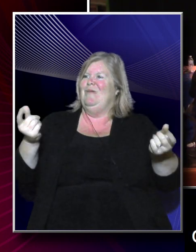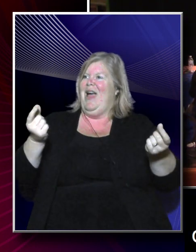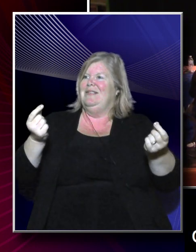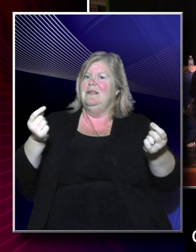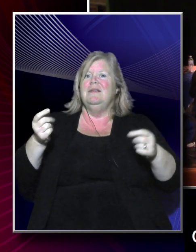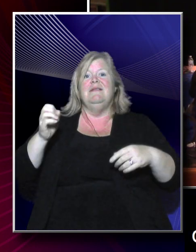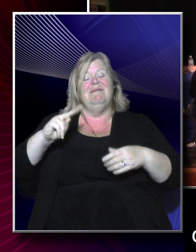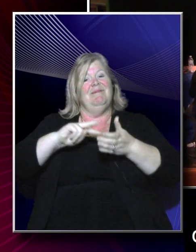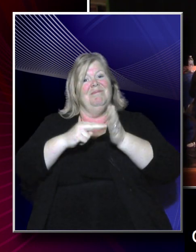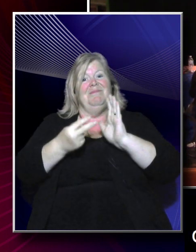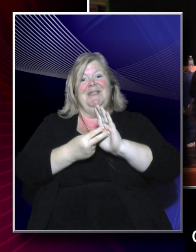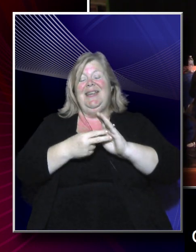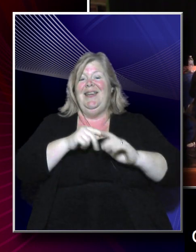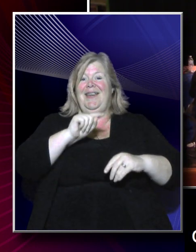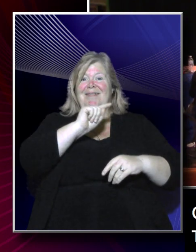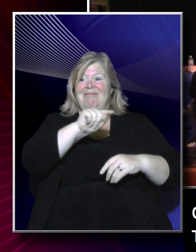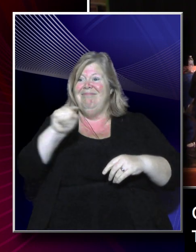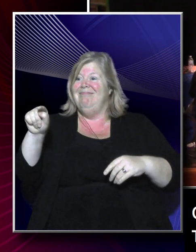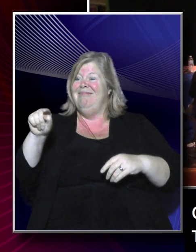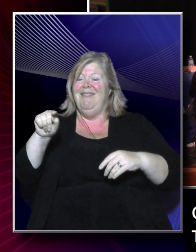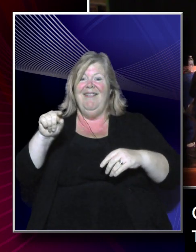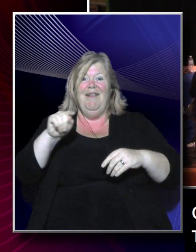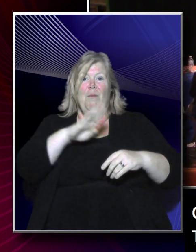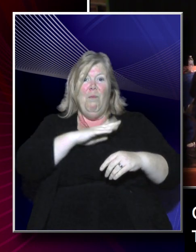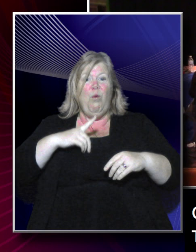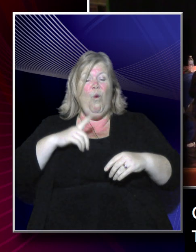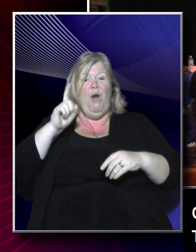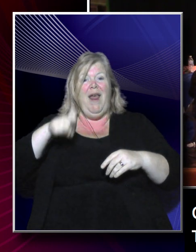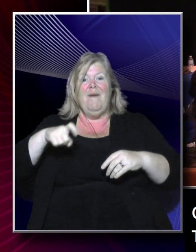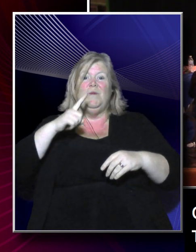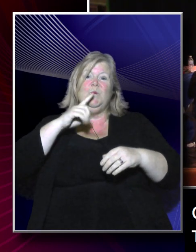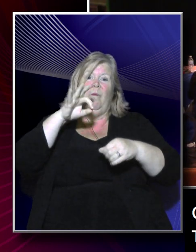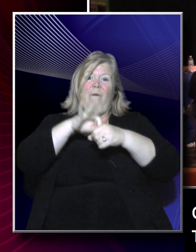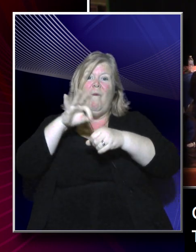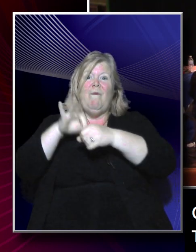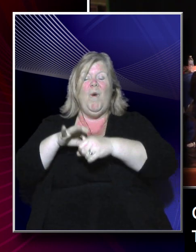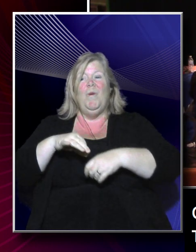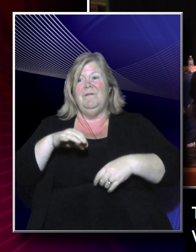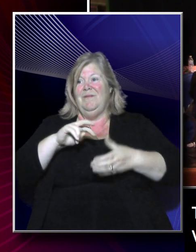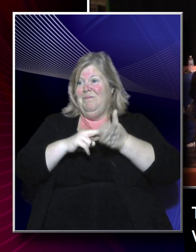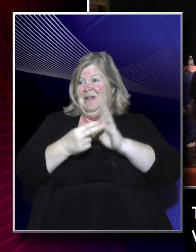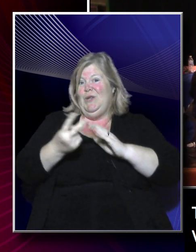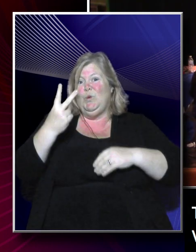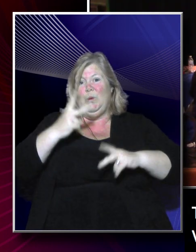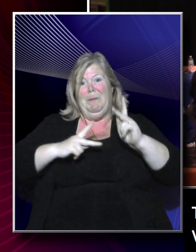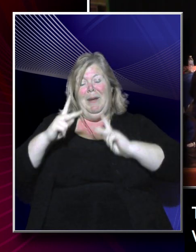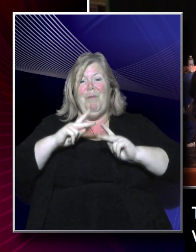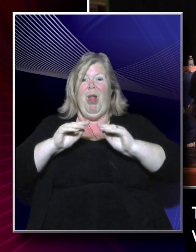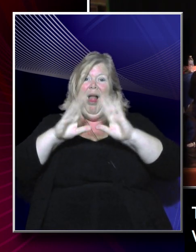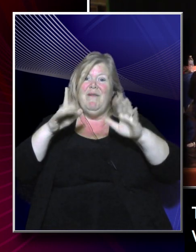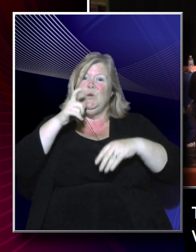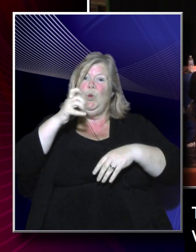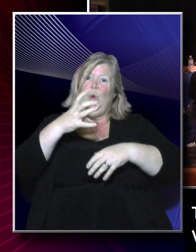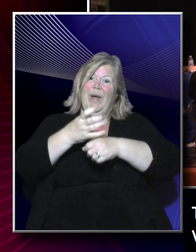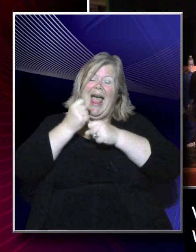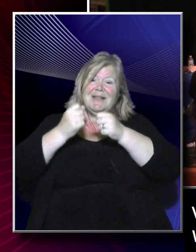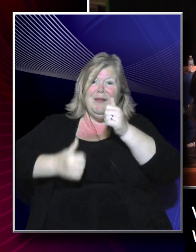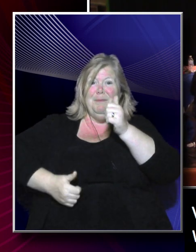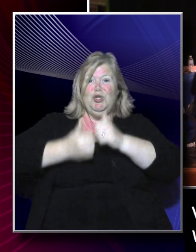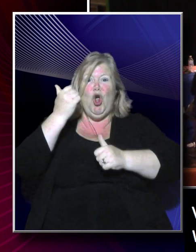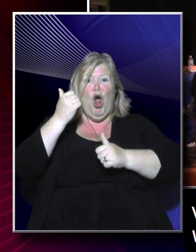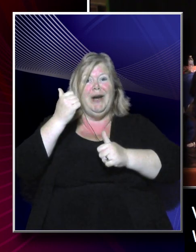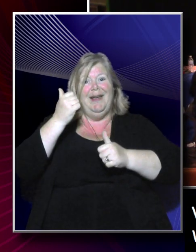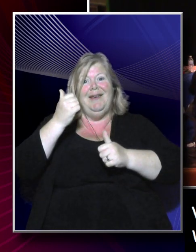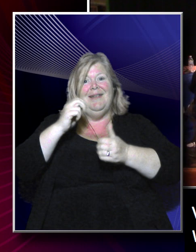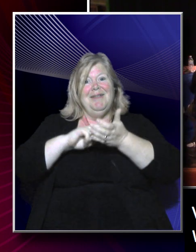can go across the board and people can say who they're going to vote for. There's 2 people, and then obviously whoever gets the majority would be the